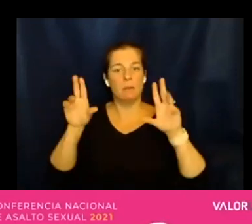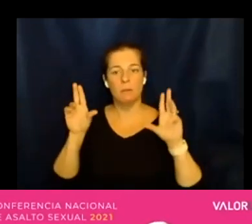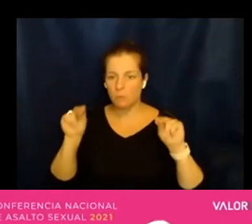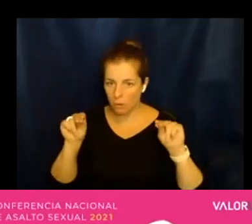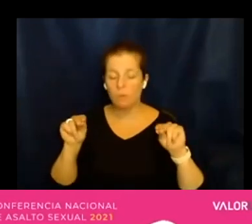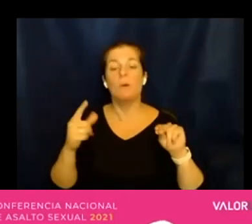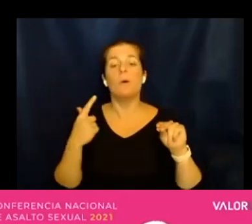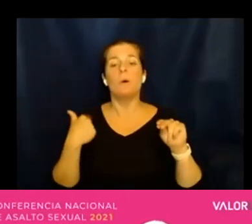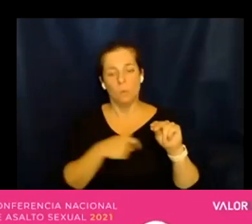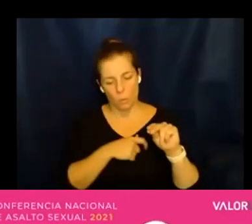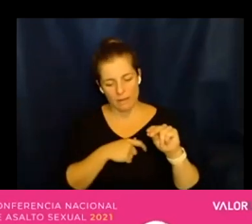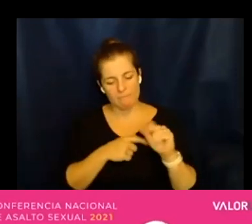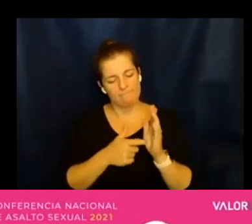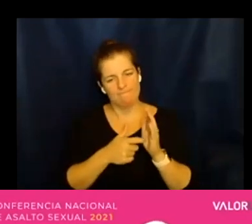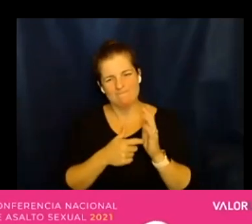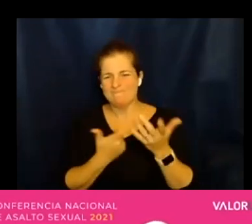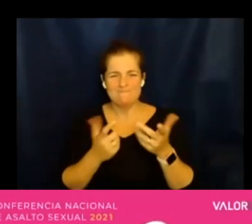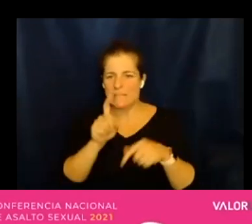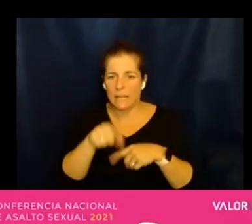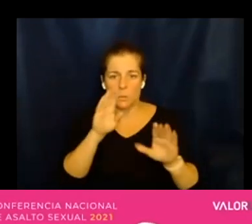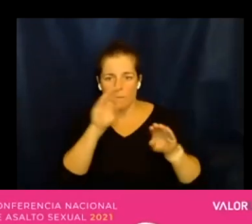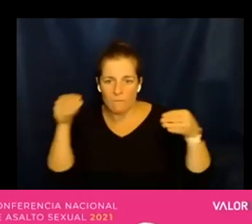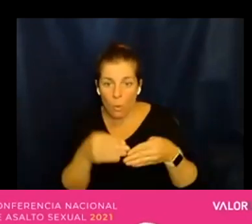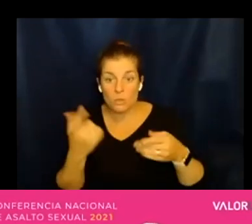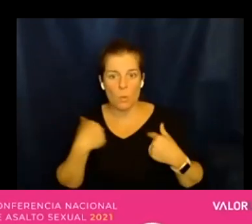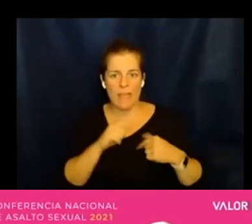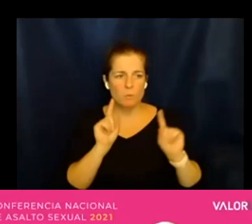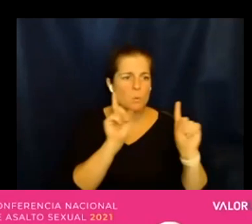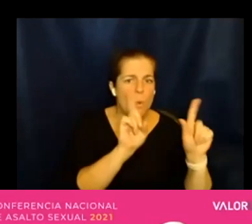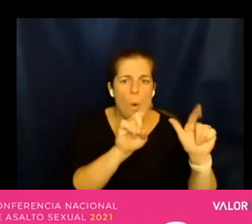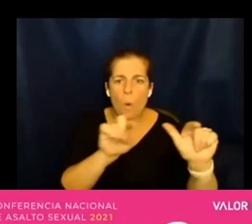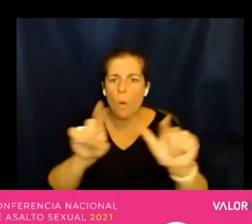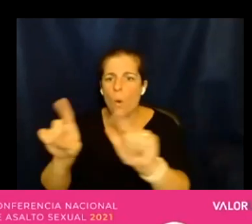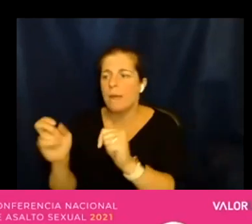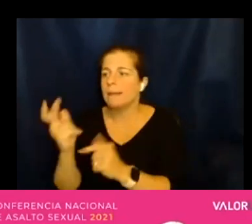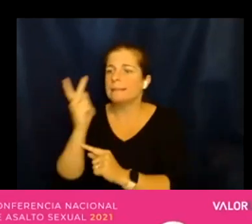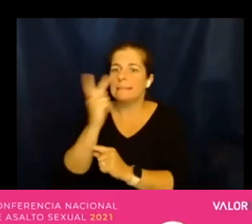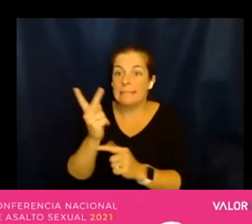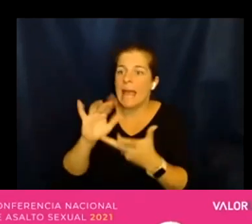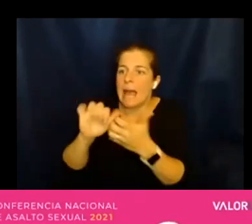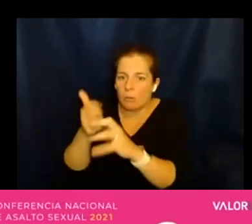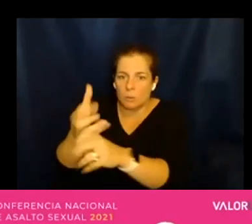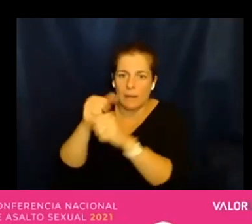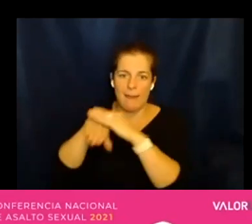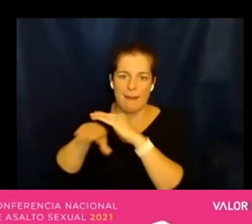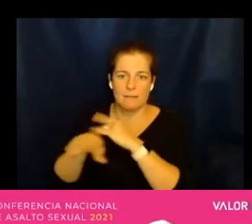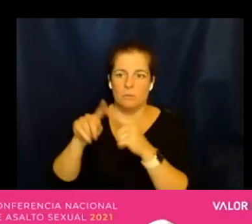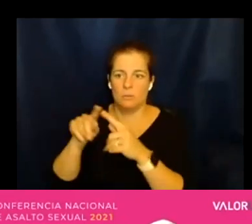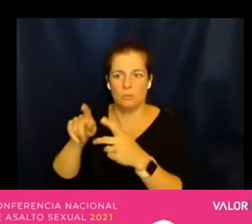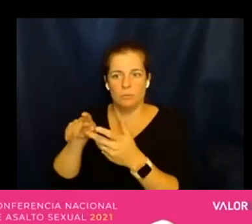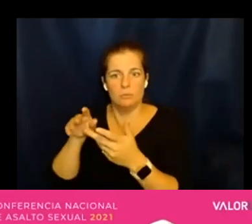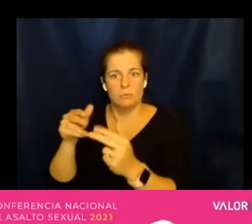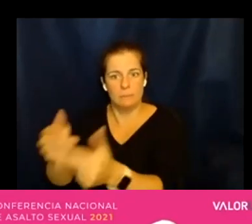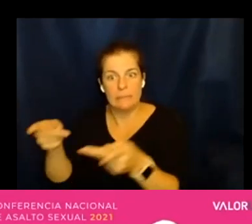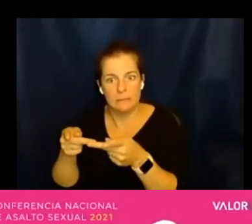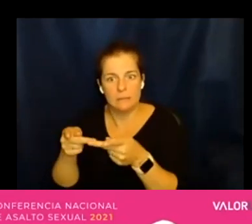and, and go and see how we can obtain the access to this area so that we can deliver our